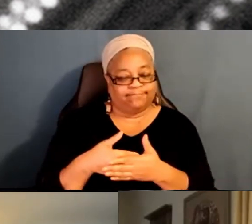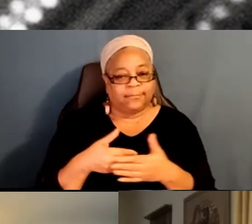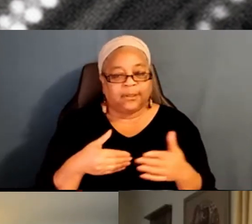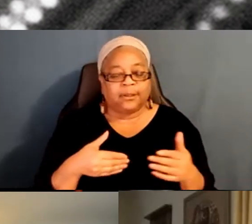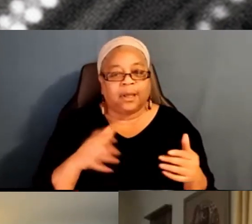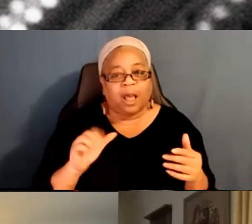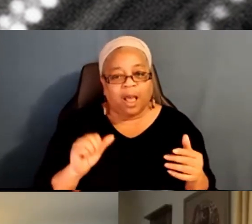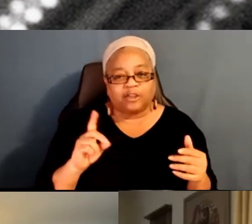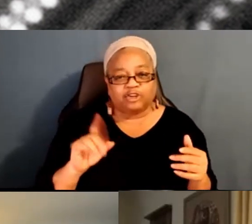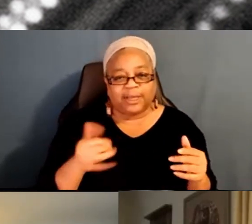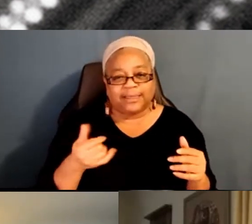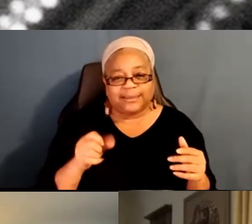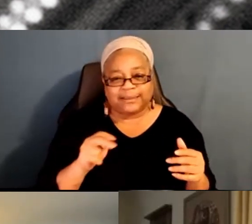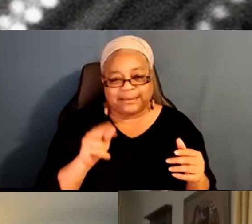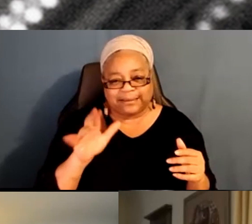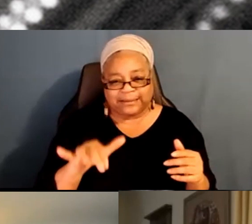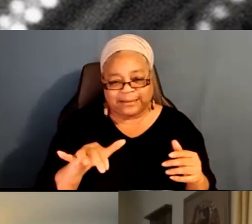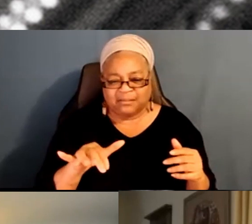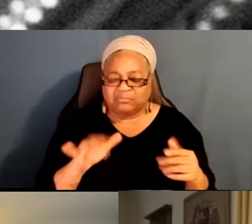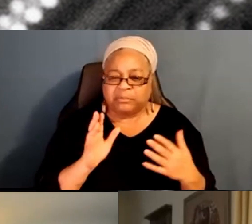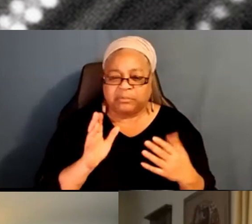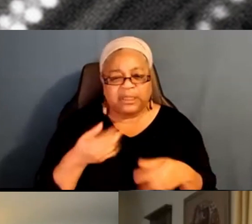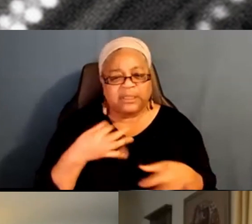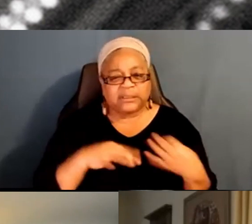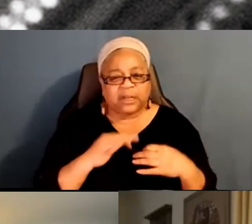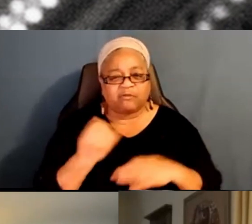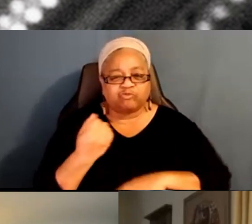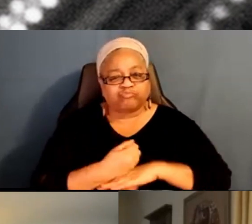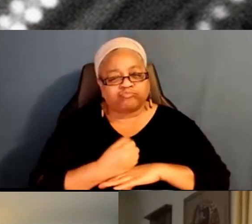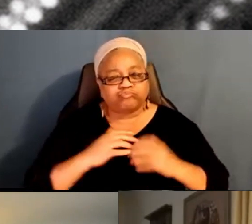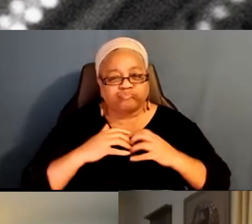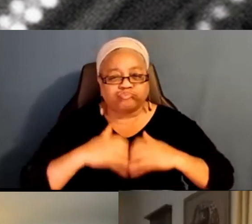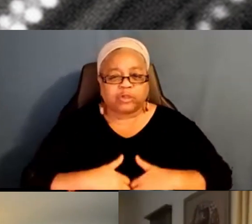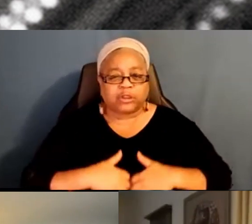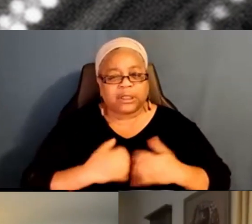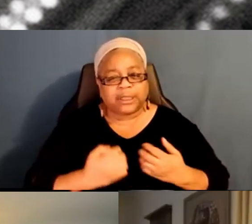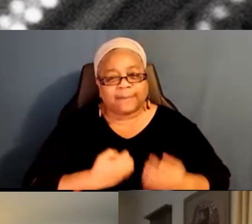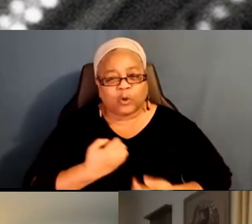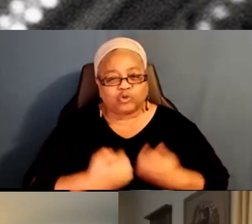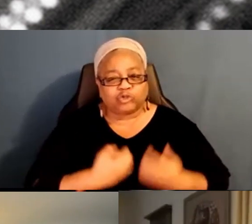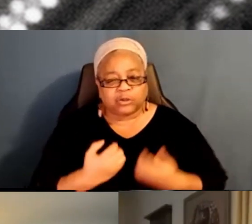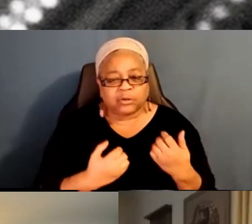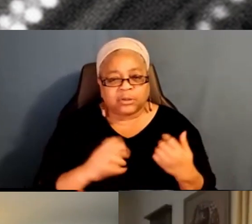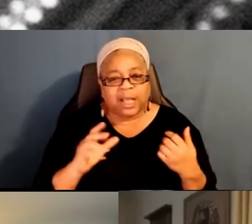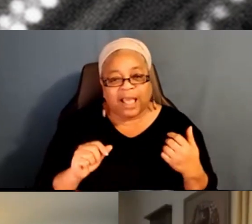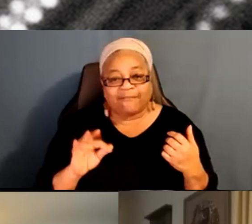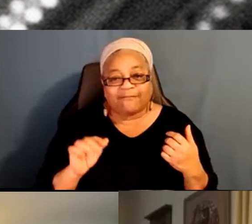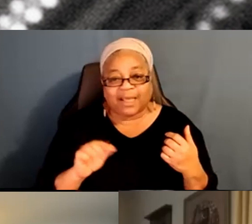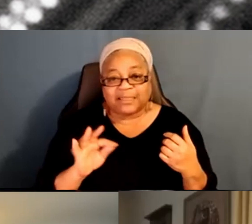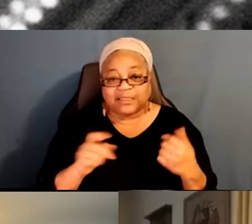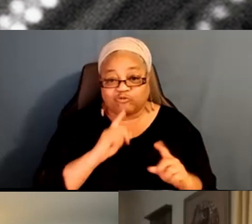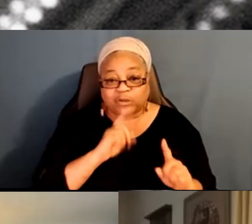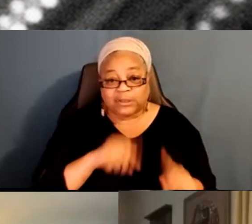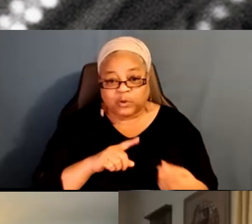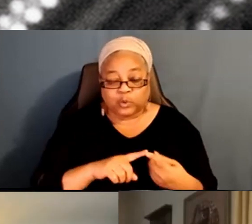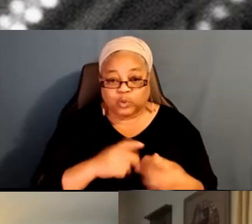it is, rather than shutting down the emotional or affective reaction, right, to a difficult